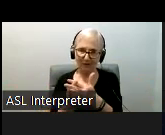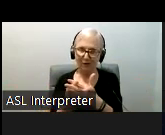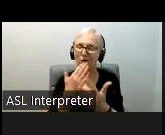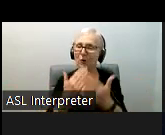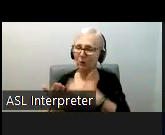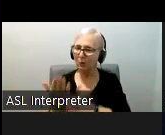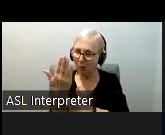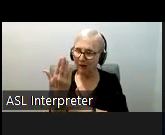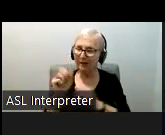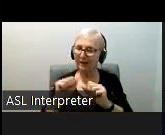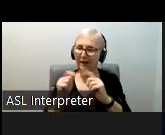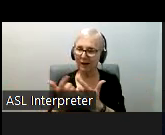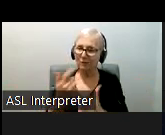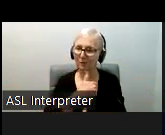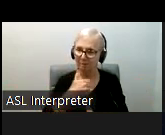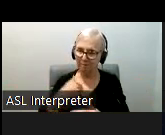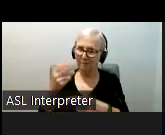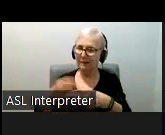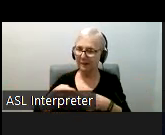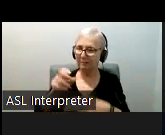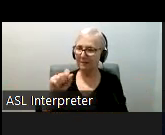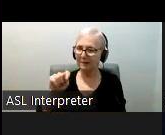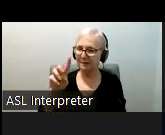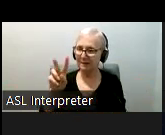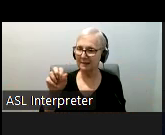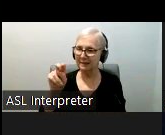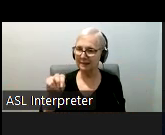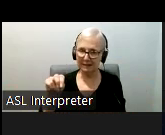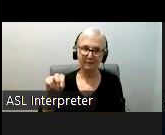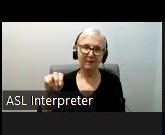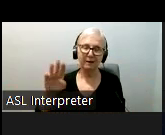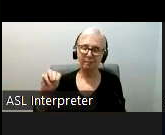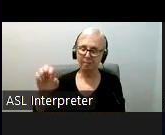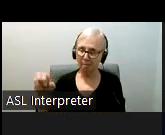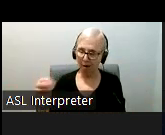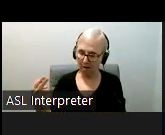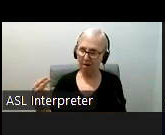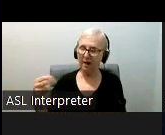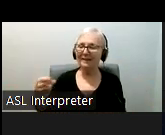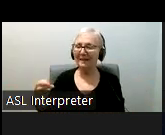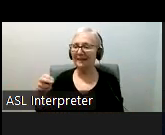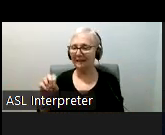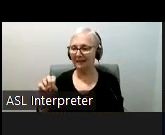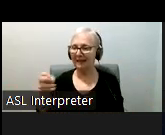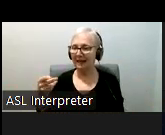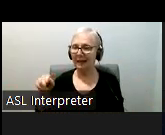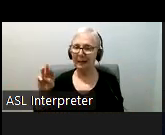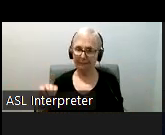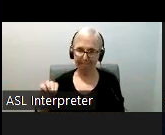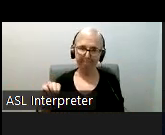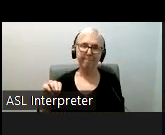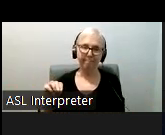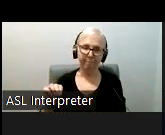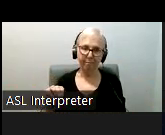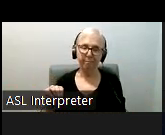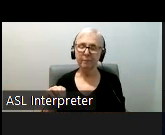council members. My name is Stephen Ma. My pronouns are he, him, and I am the enforcement manager for the Behavioral Health Administration's